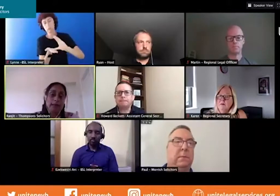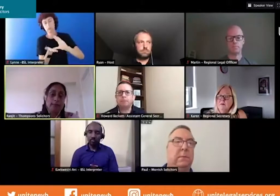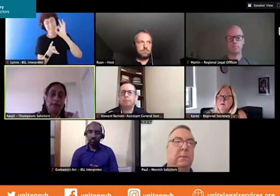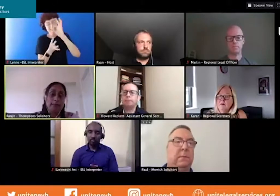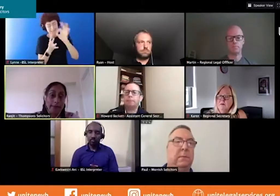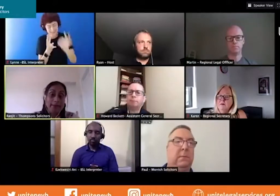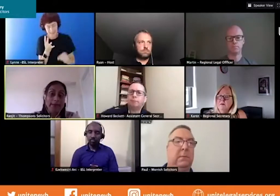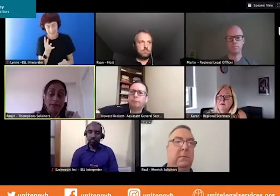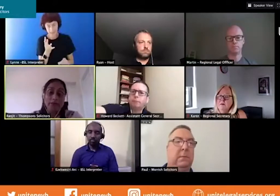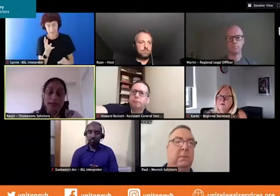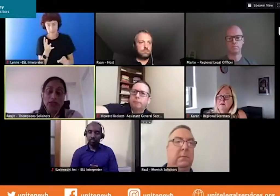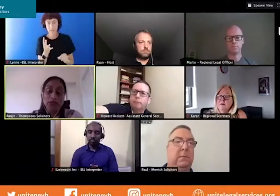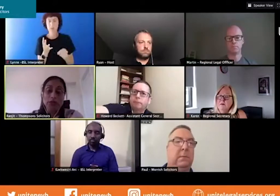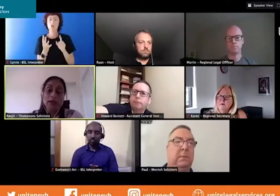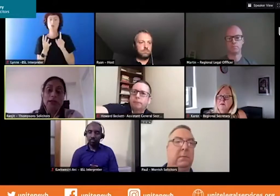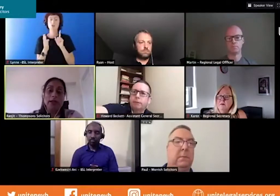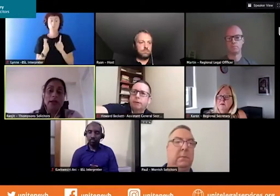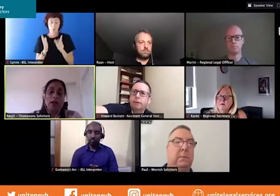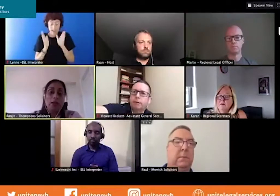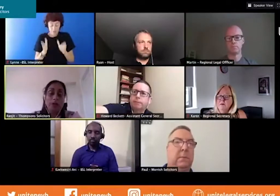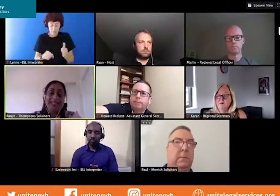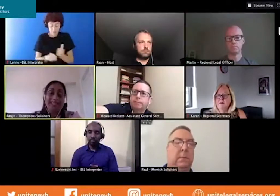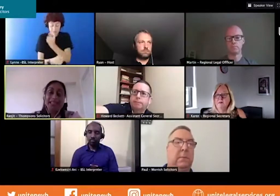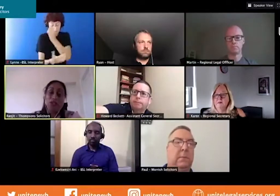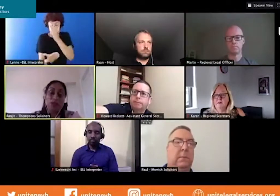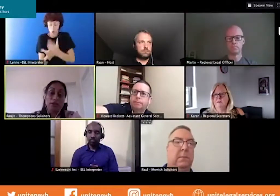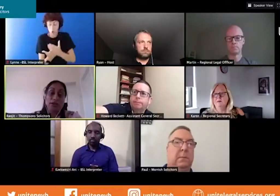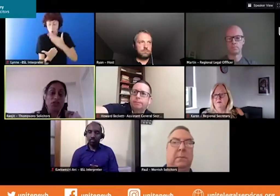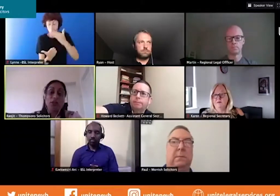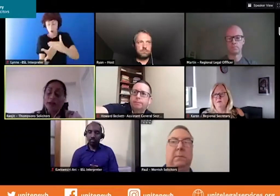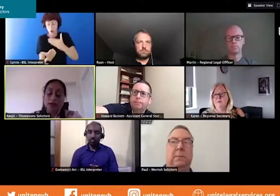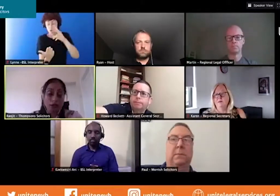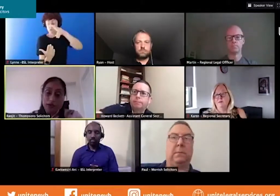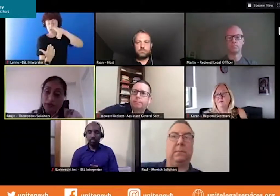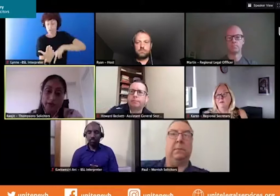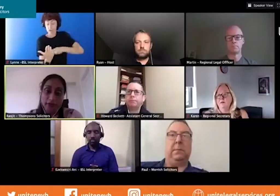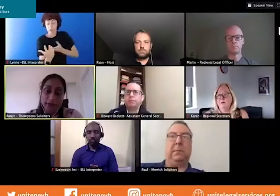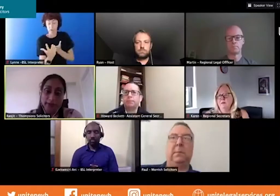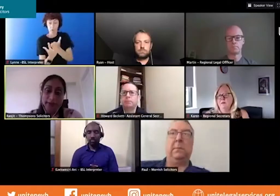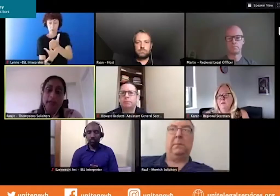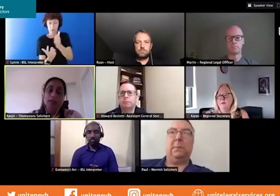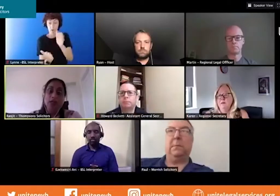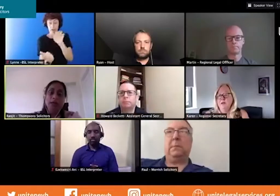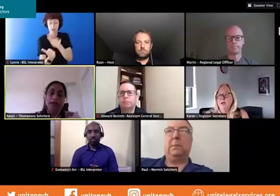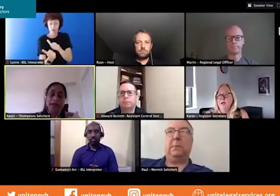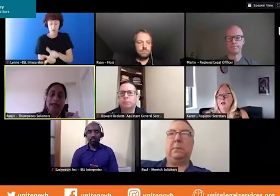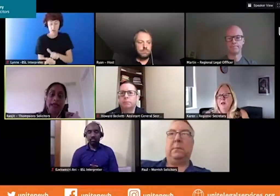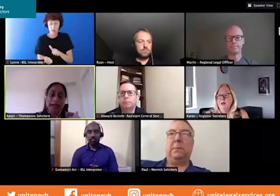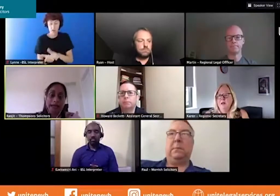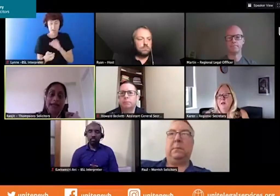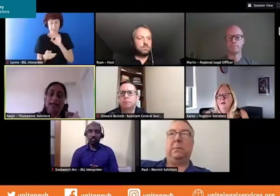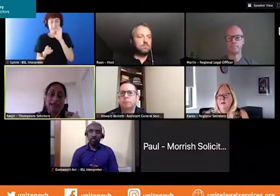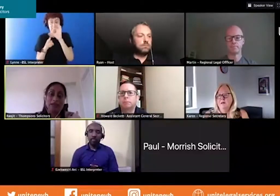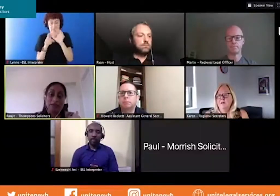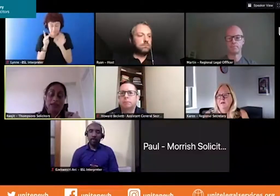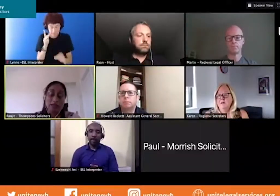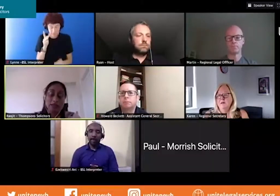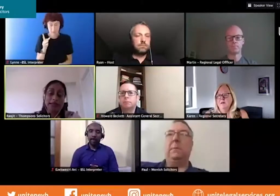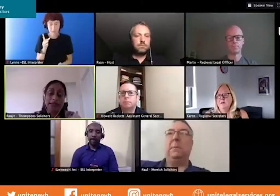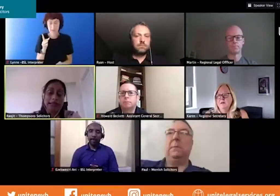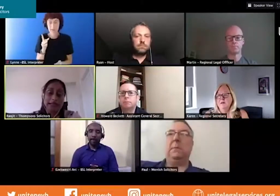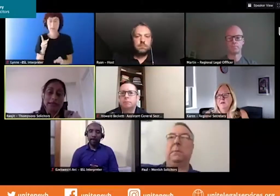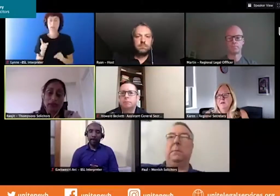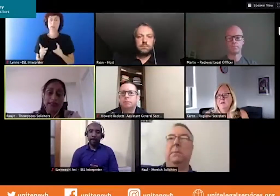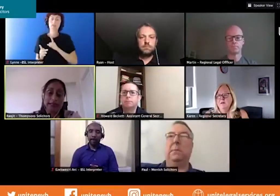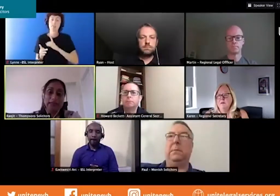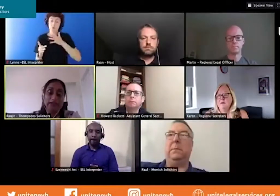the member is agreeing to what they need to agree to and nothing further. So hence the reason you need to